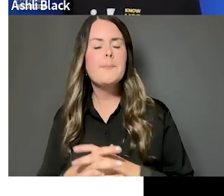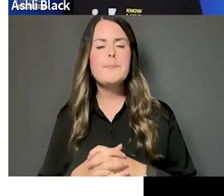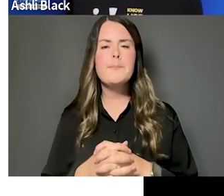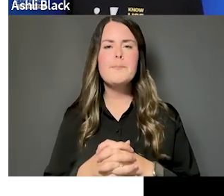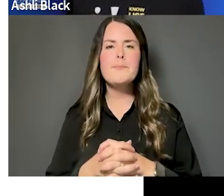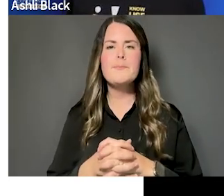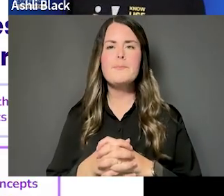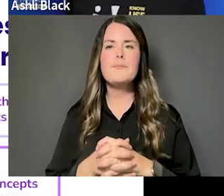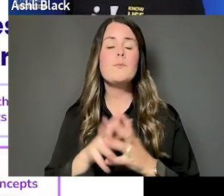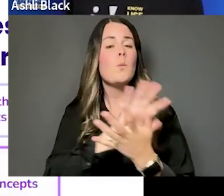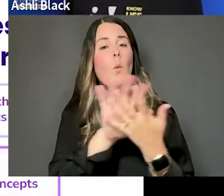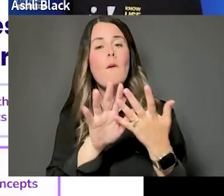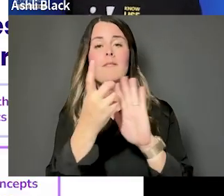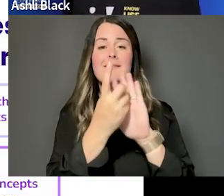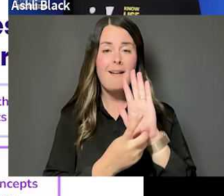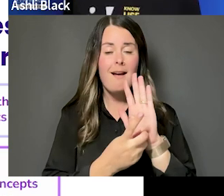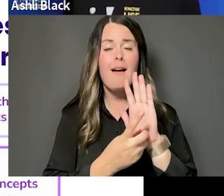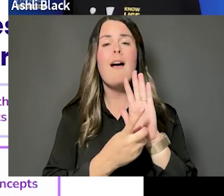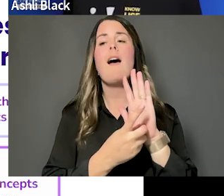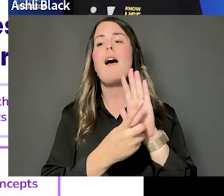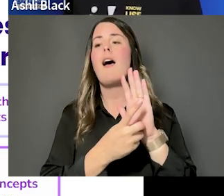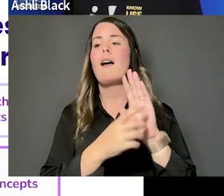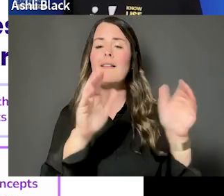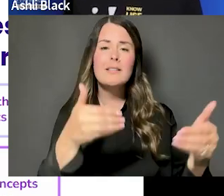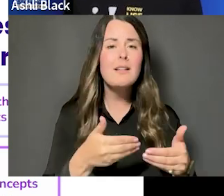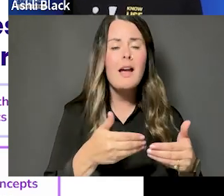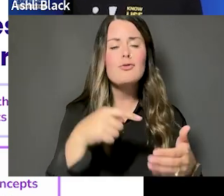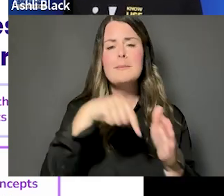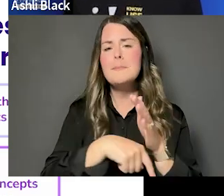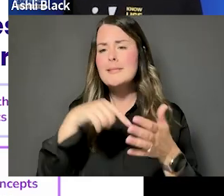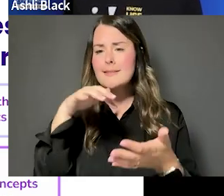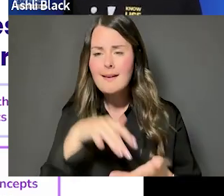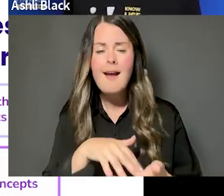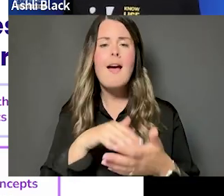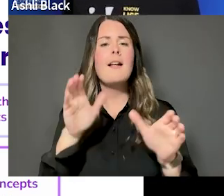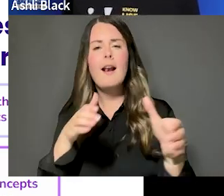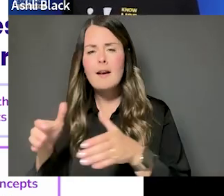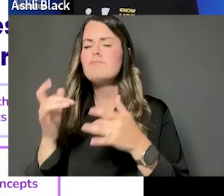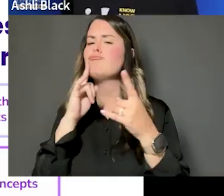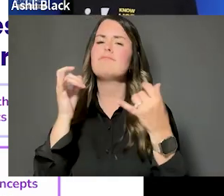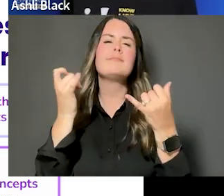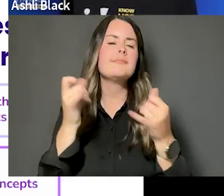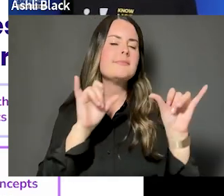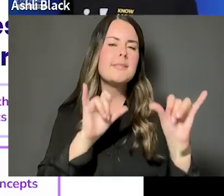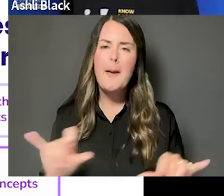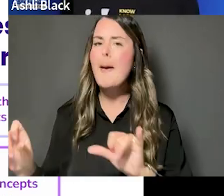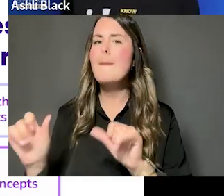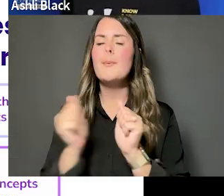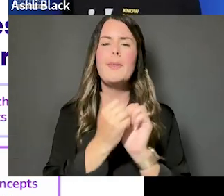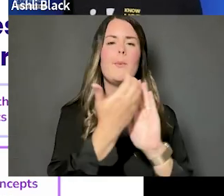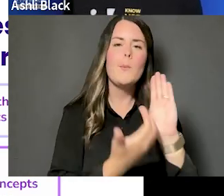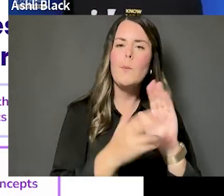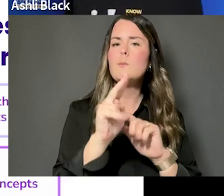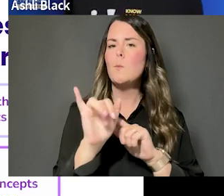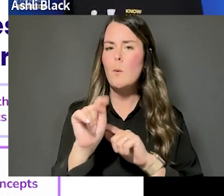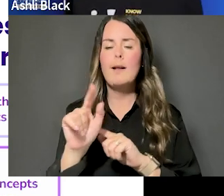cool-down. The overall design structure of invitation, deep study, and consolidating is the same within a